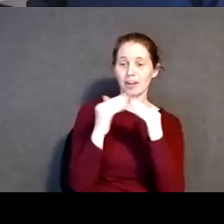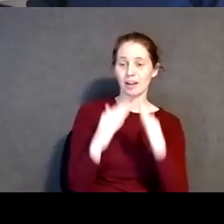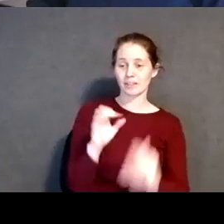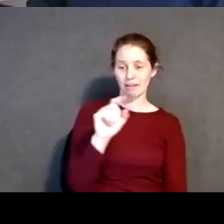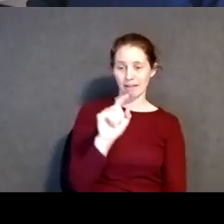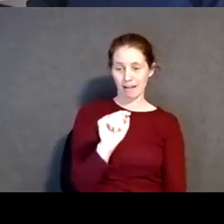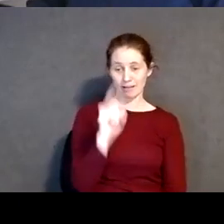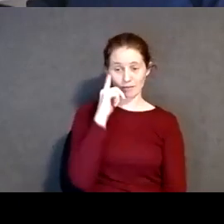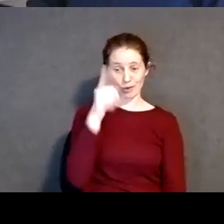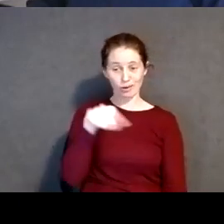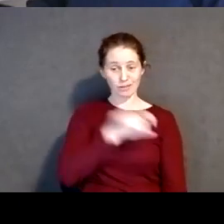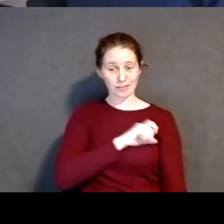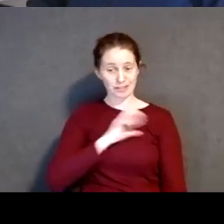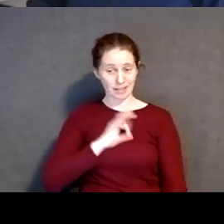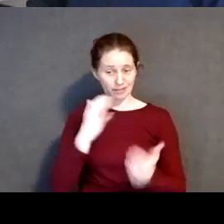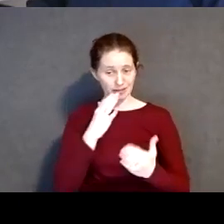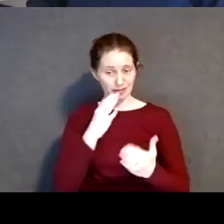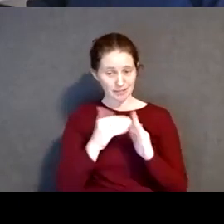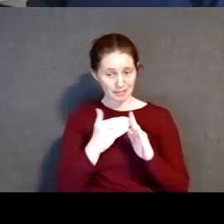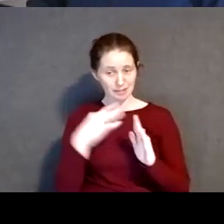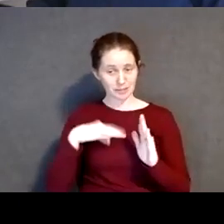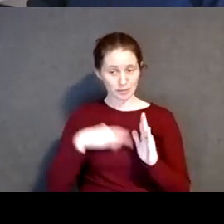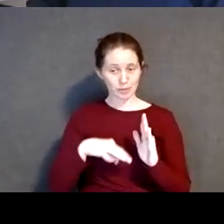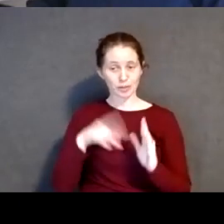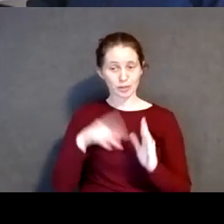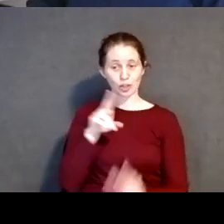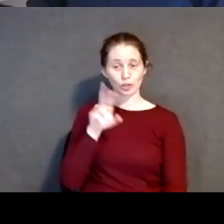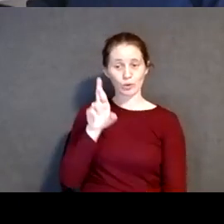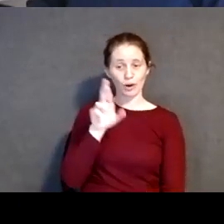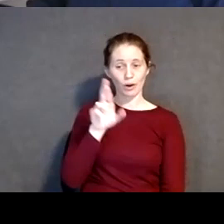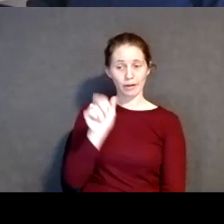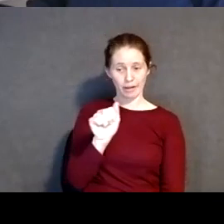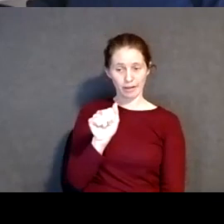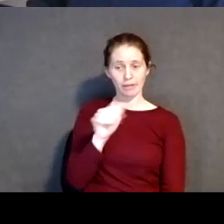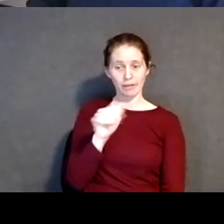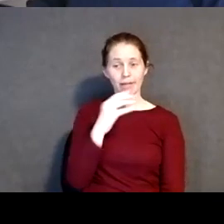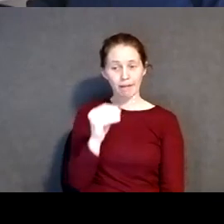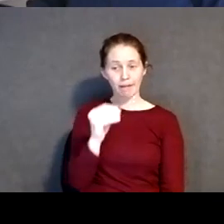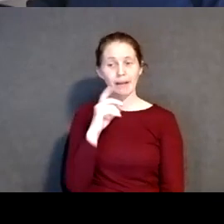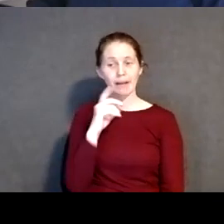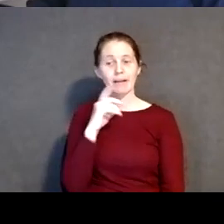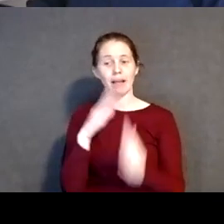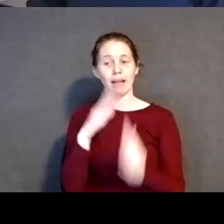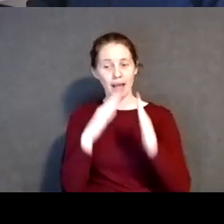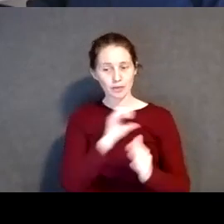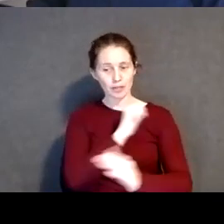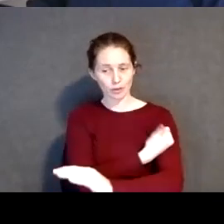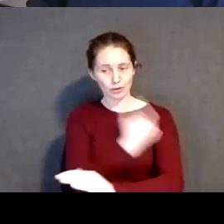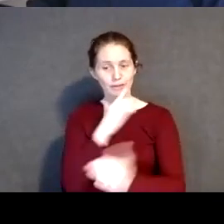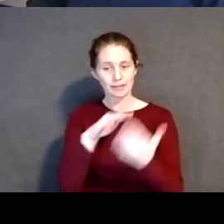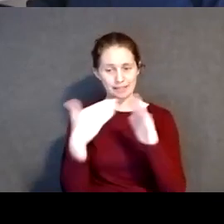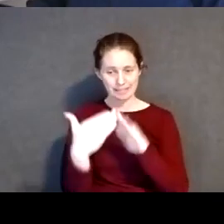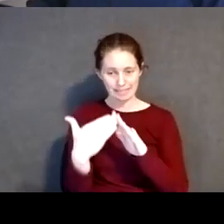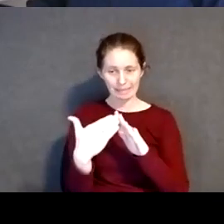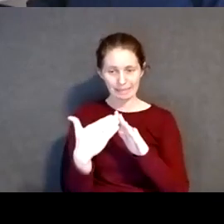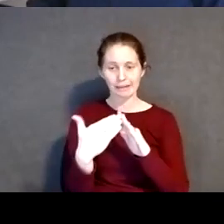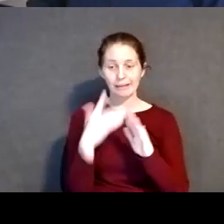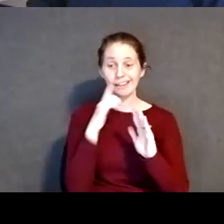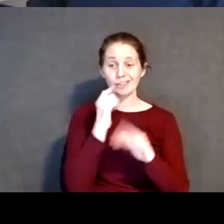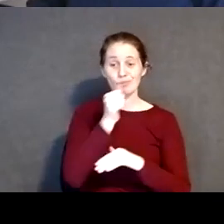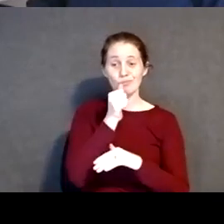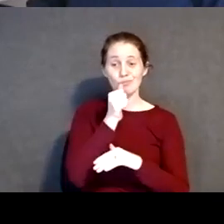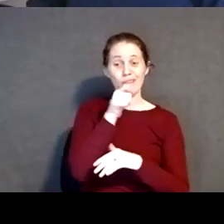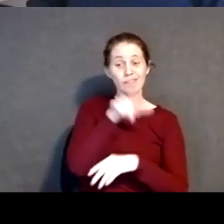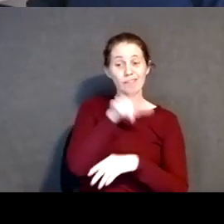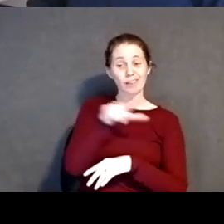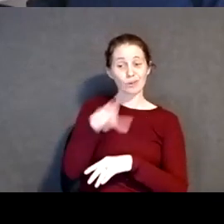of Pittsburgh, the Urban Redevelopment Authority and or Housing Authority of the City, and to private